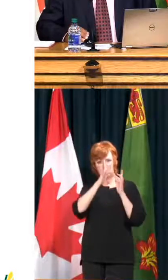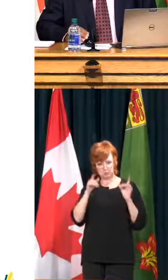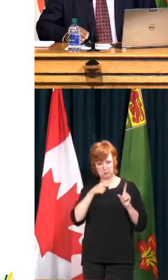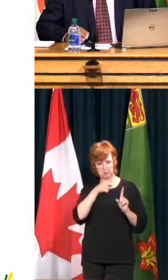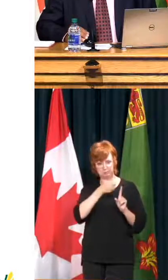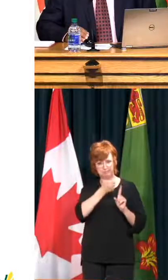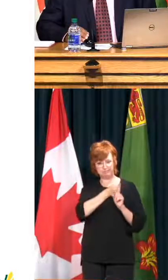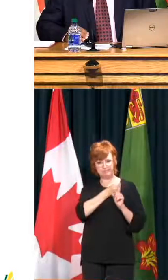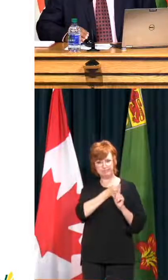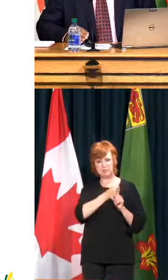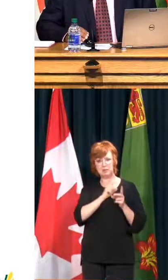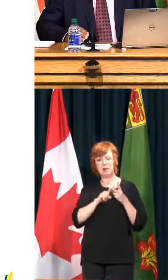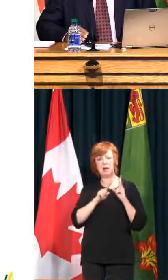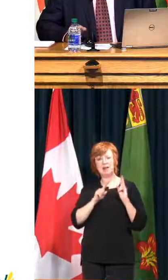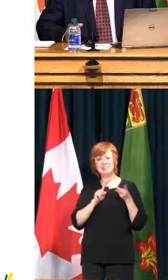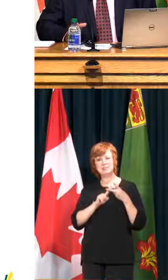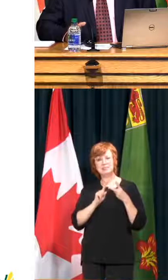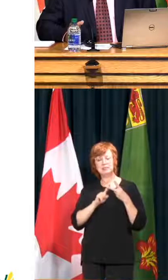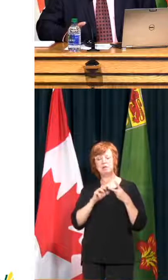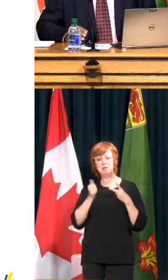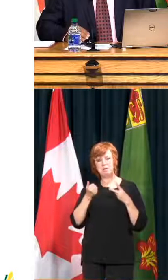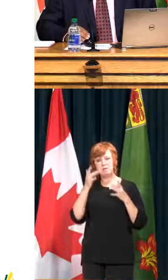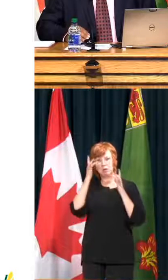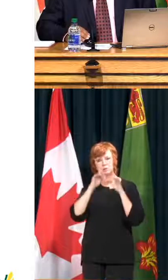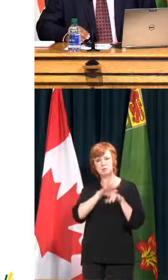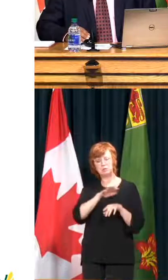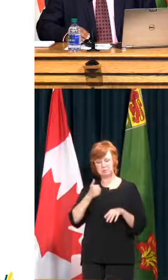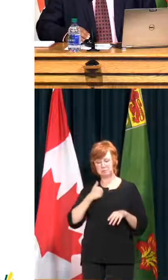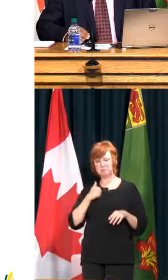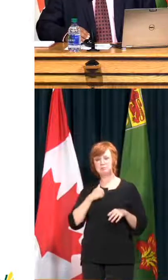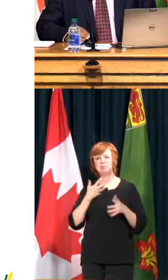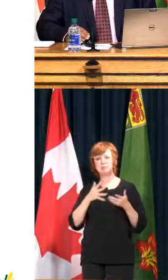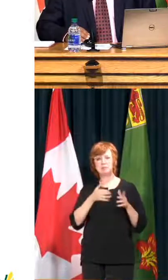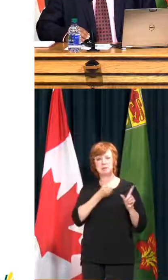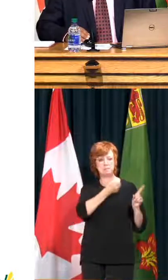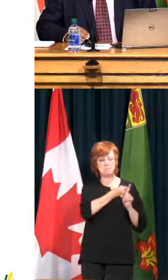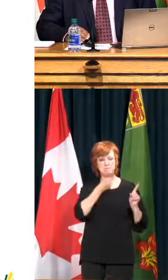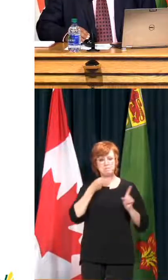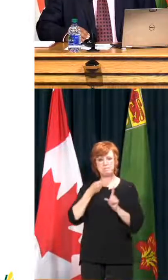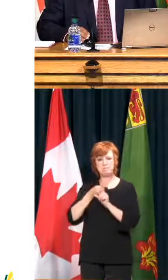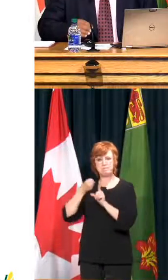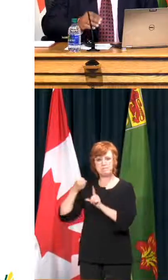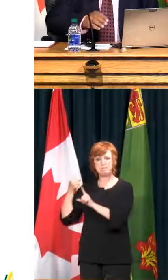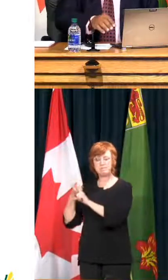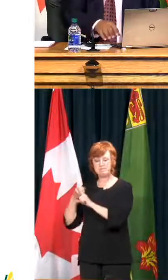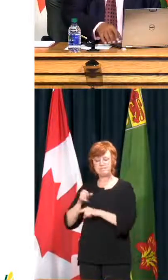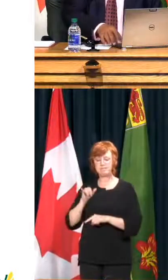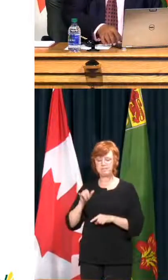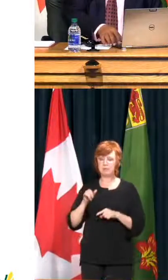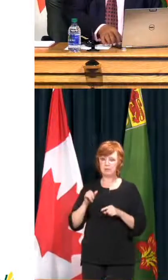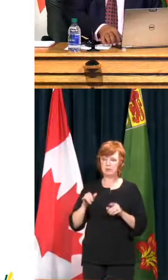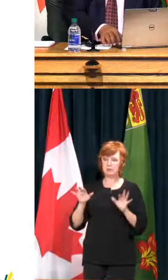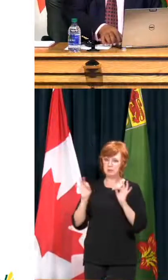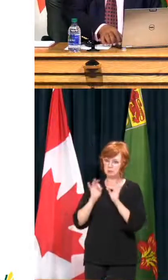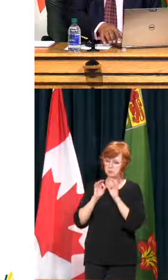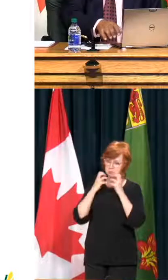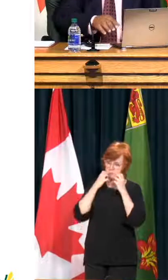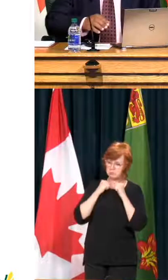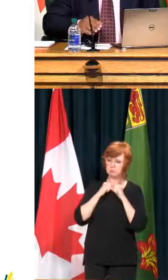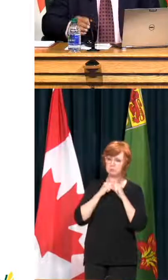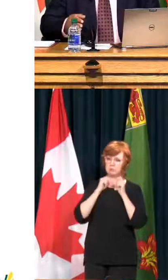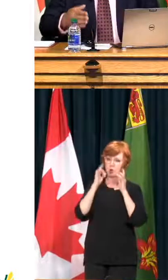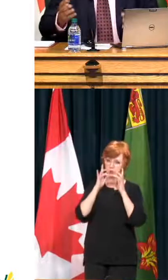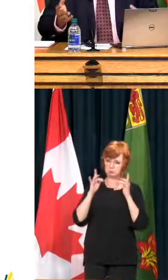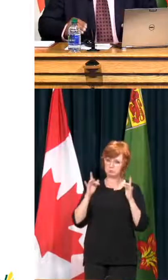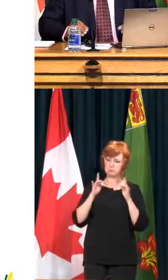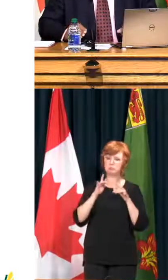Canada have had nosocomial outbreaks recently, and I think it's really critically important that we put introduction into healthcare facilities. And finally,